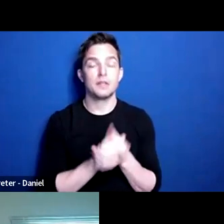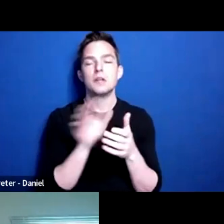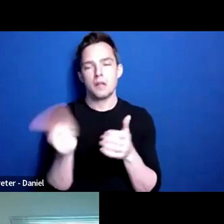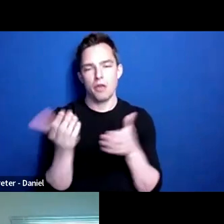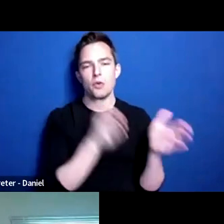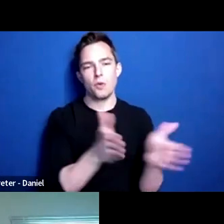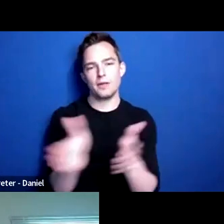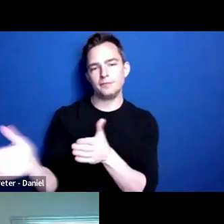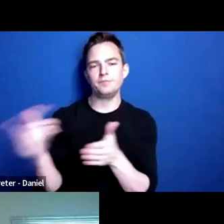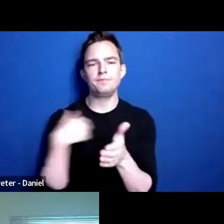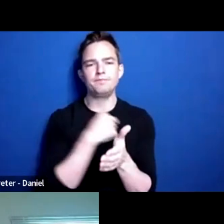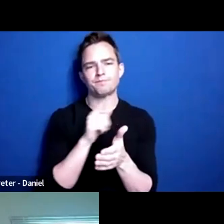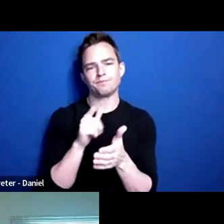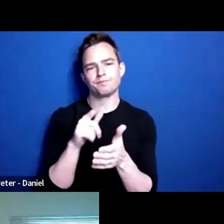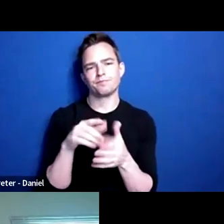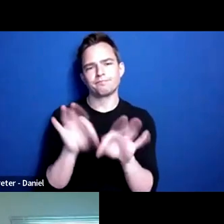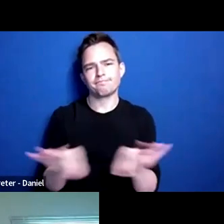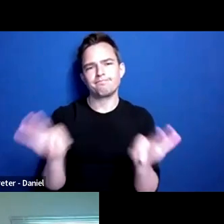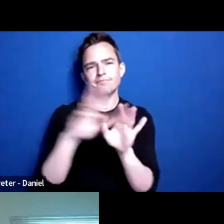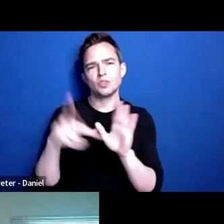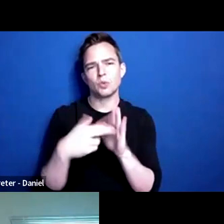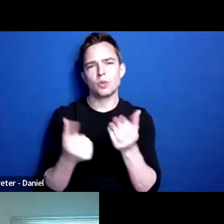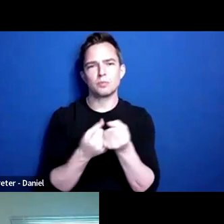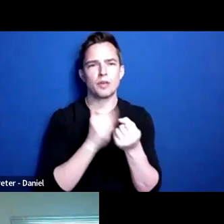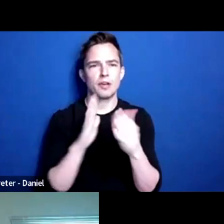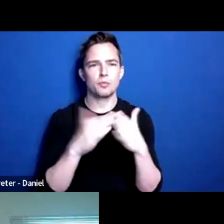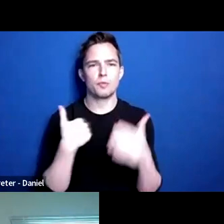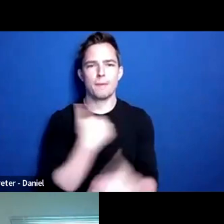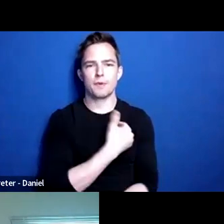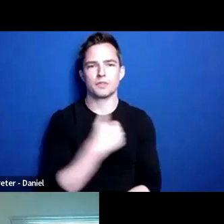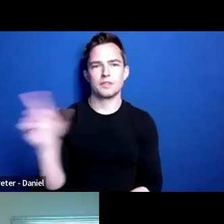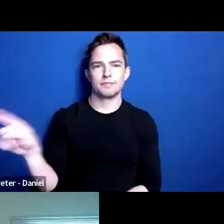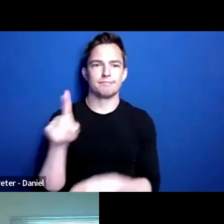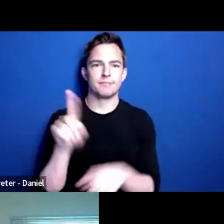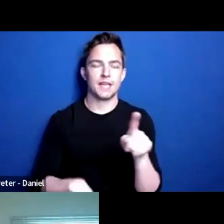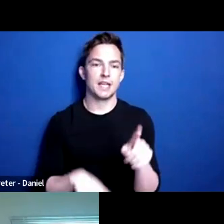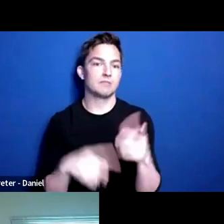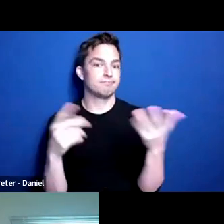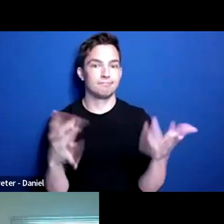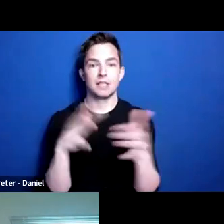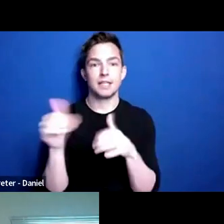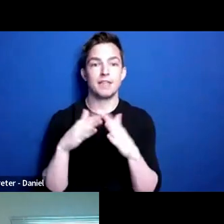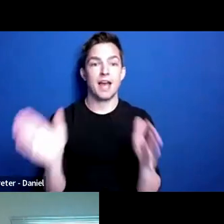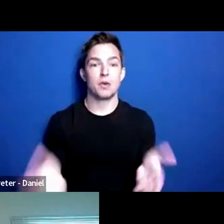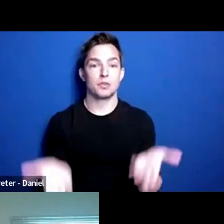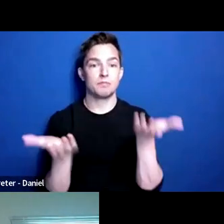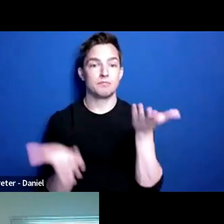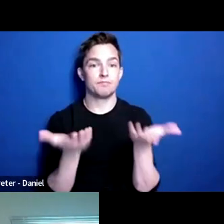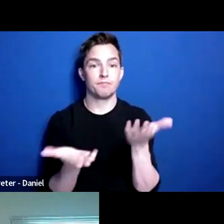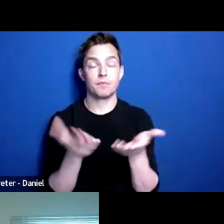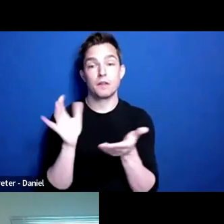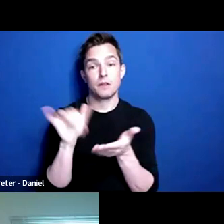that we are integral in supporting our community members when they can't necessarily leave the household,